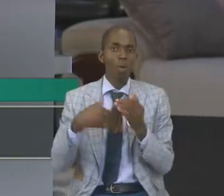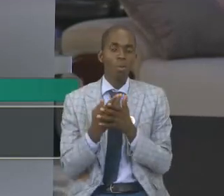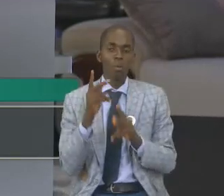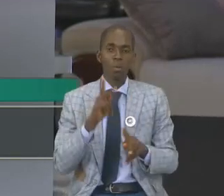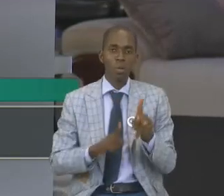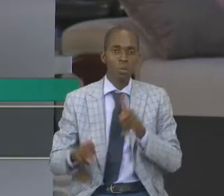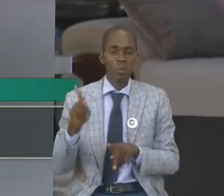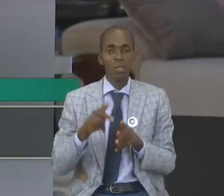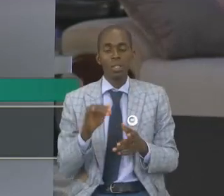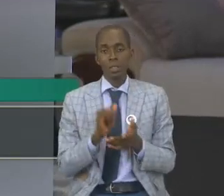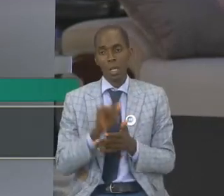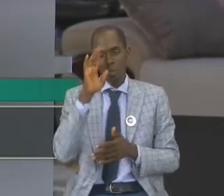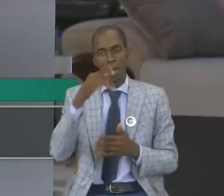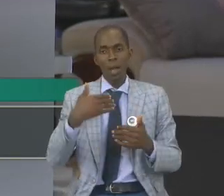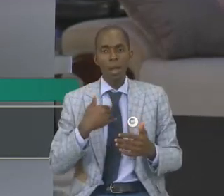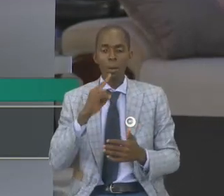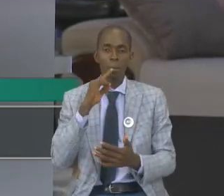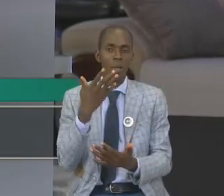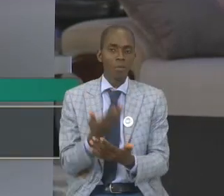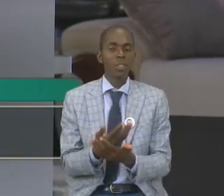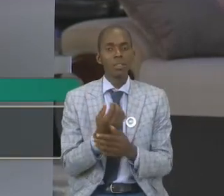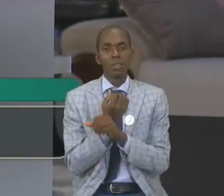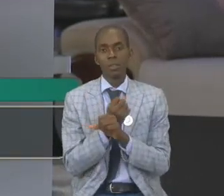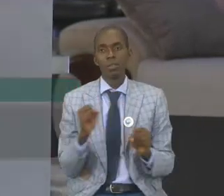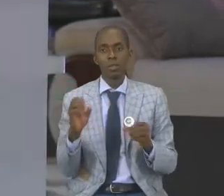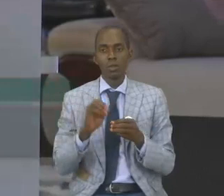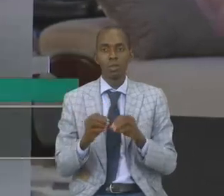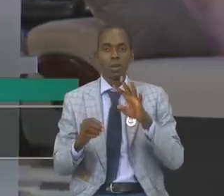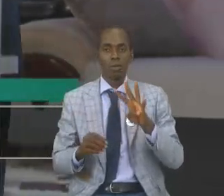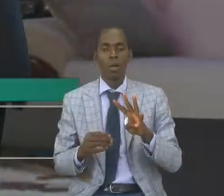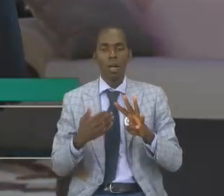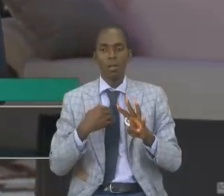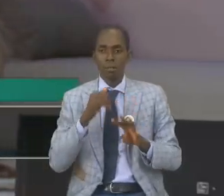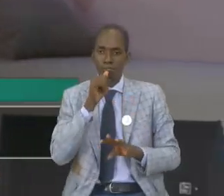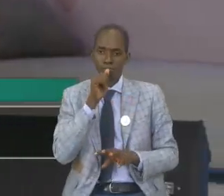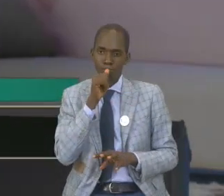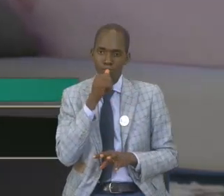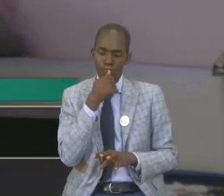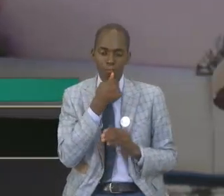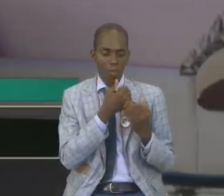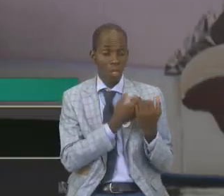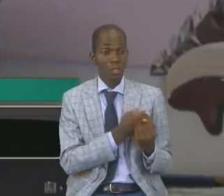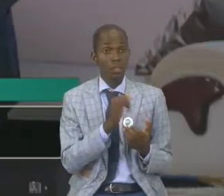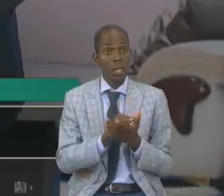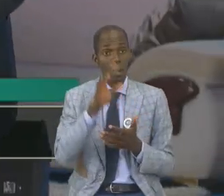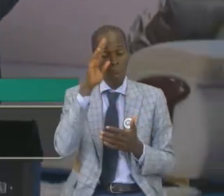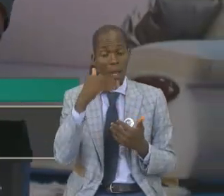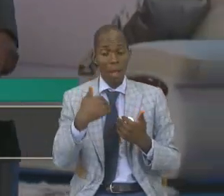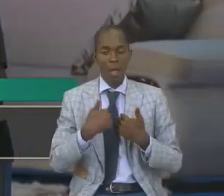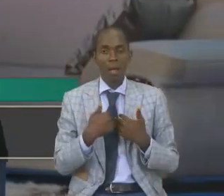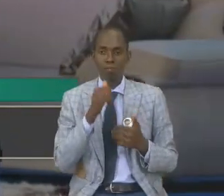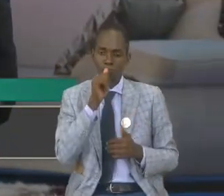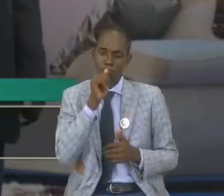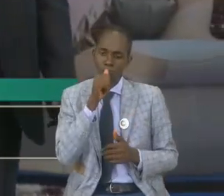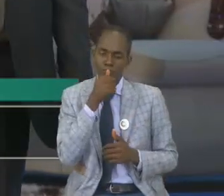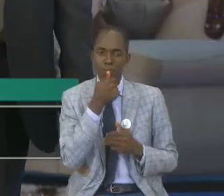had evident salvation. Number four, enduring courage. That man had enduring courage. Look